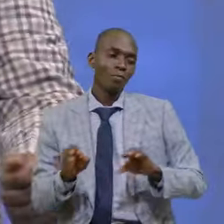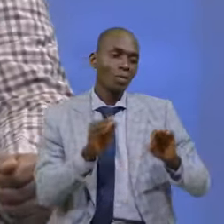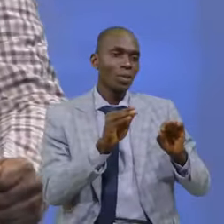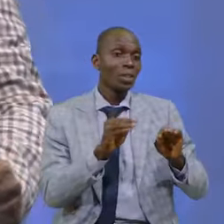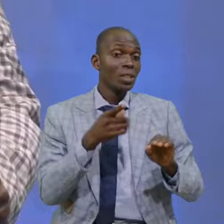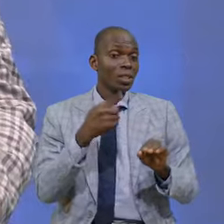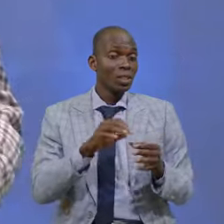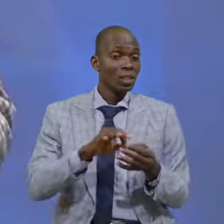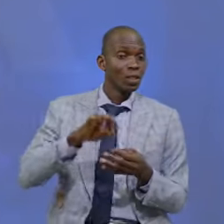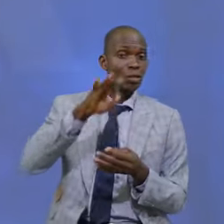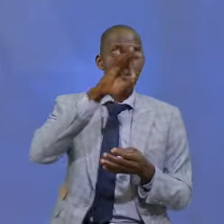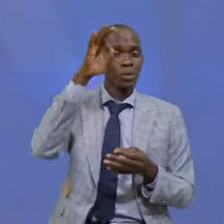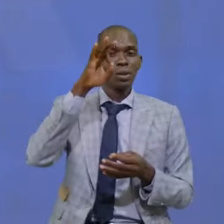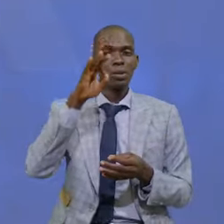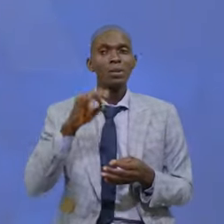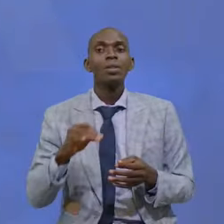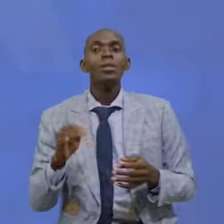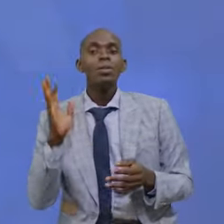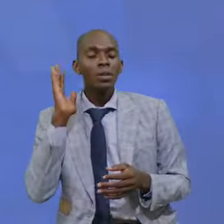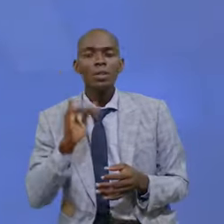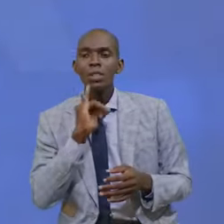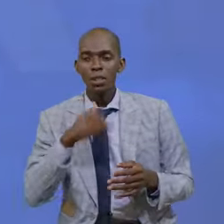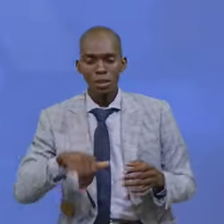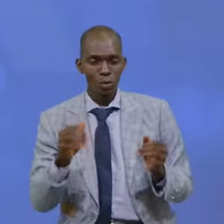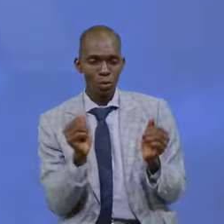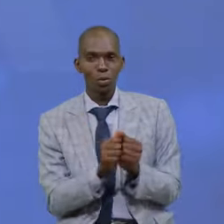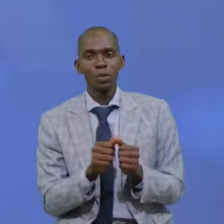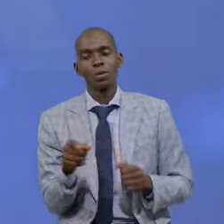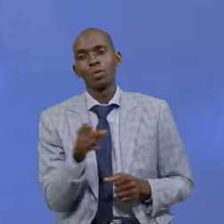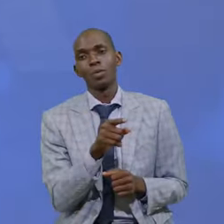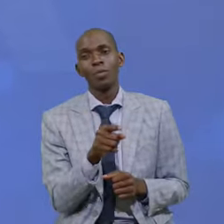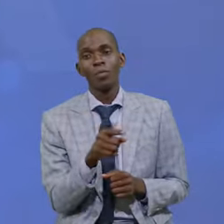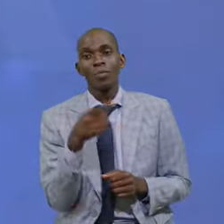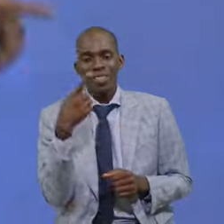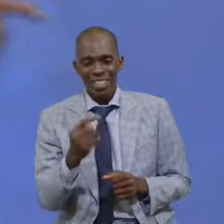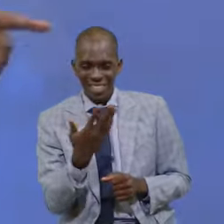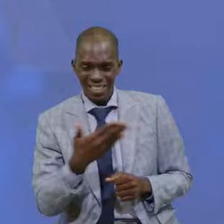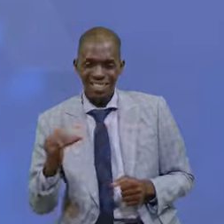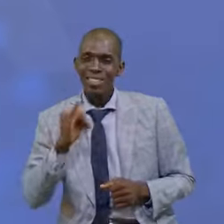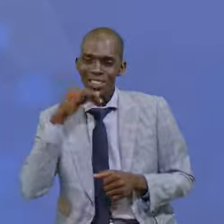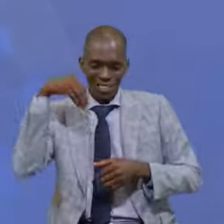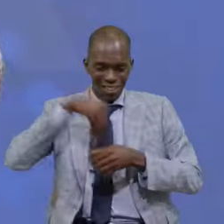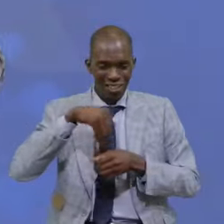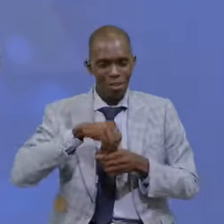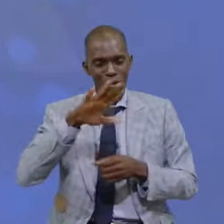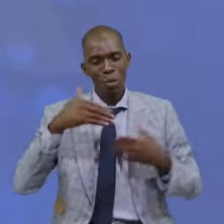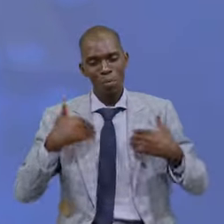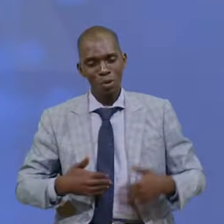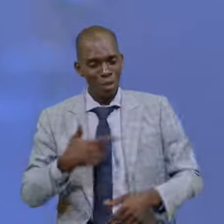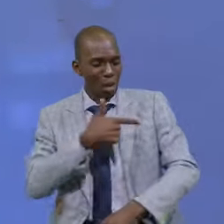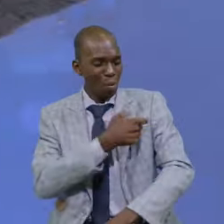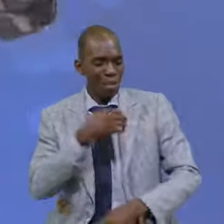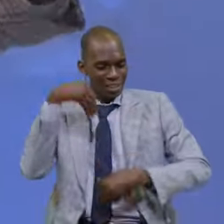was weeping his hand. The thing in your body, the substance, your body will